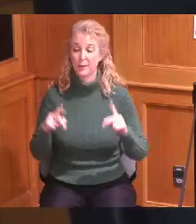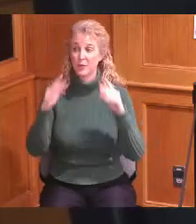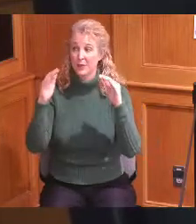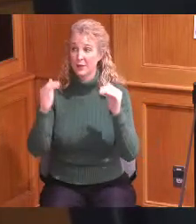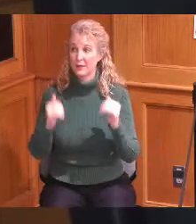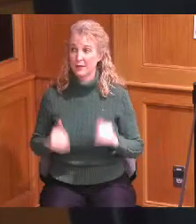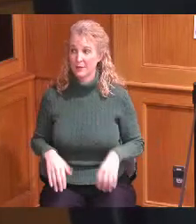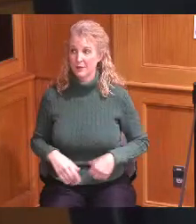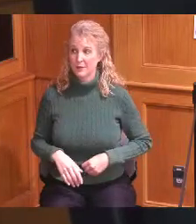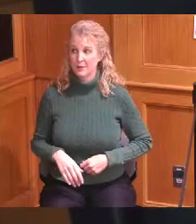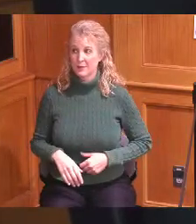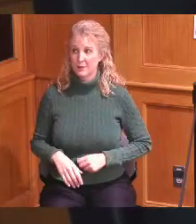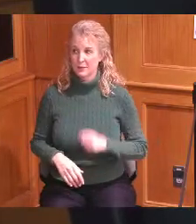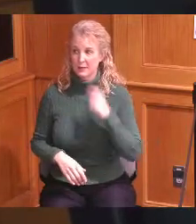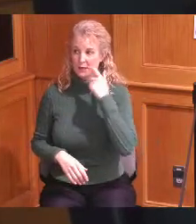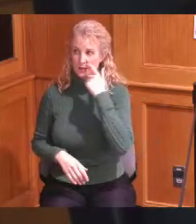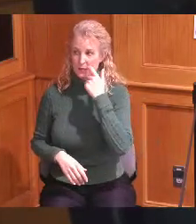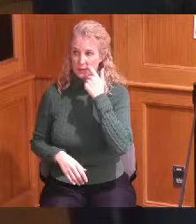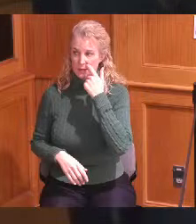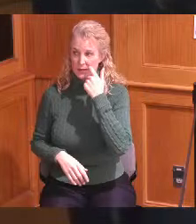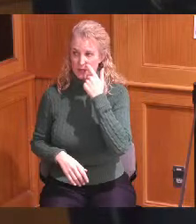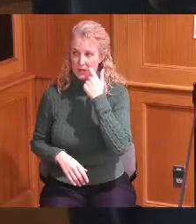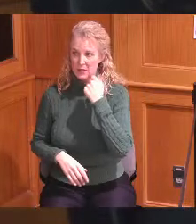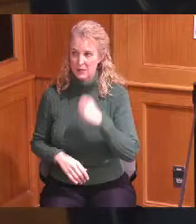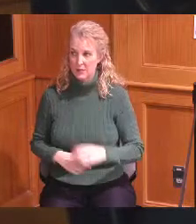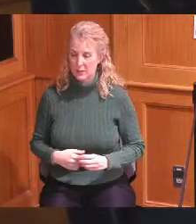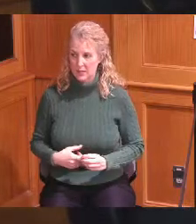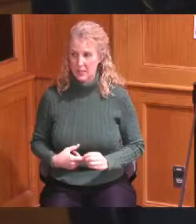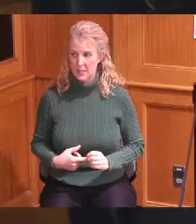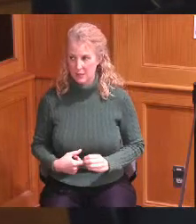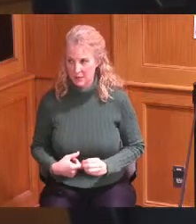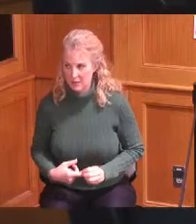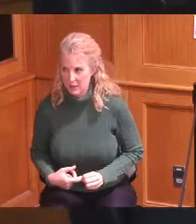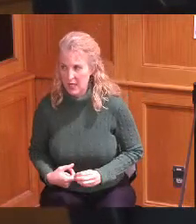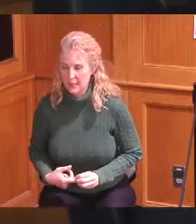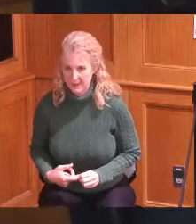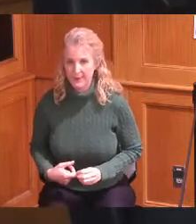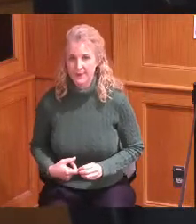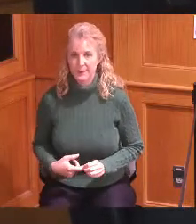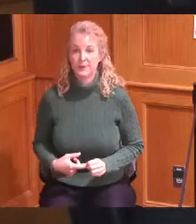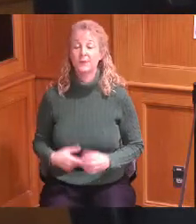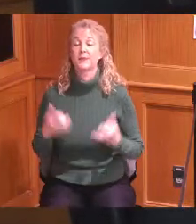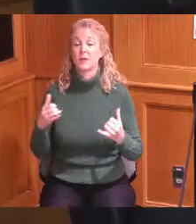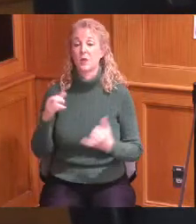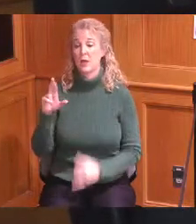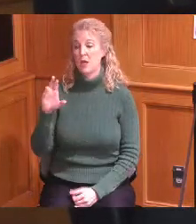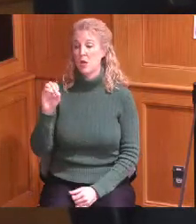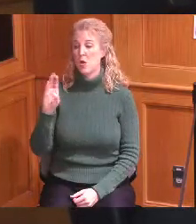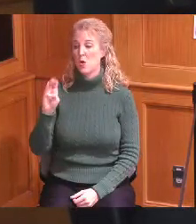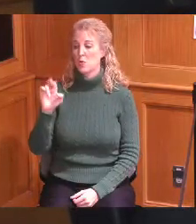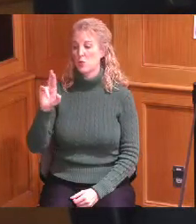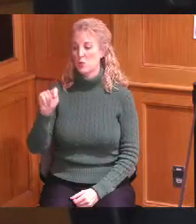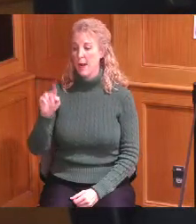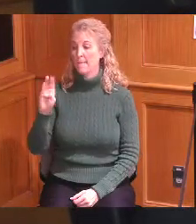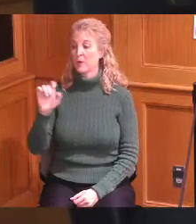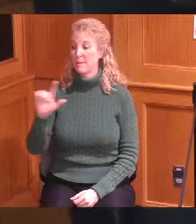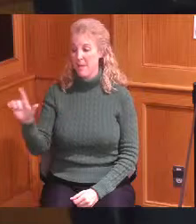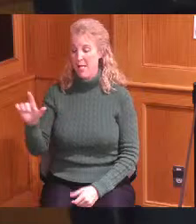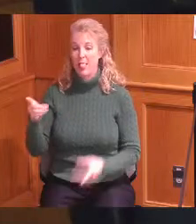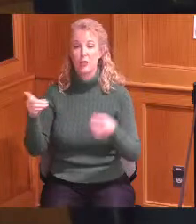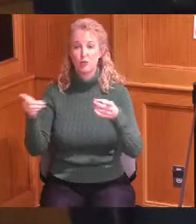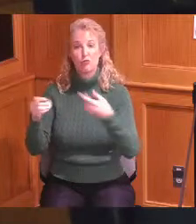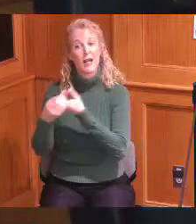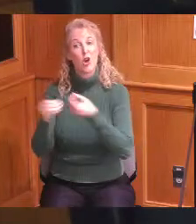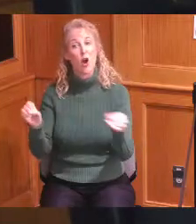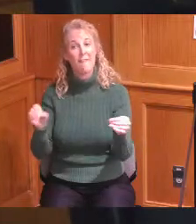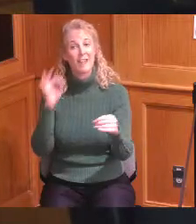next item is the Office of Economic Inclusion and Equity, Small Business Update. So Robert Bell is here. He's the director of the office, and he's brought